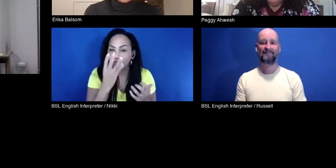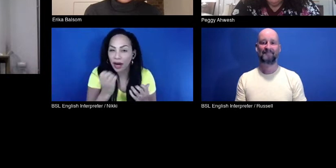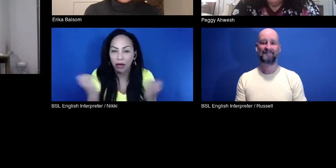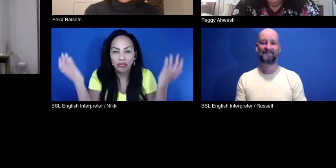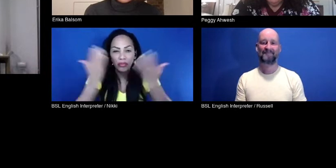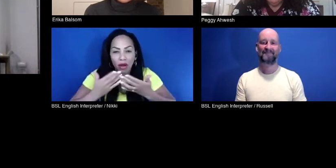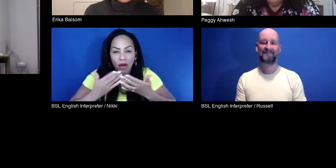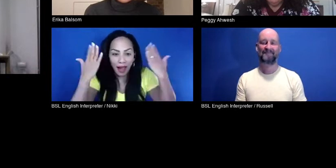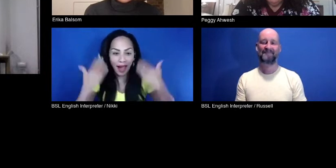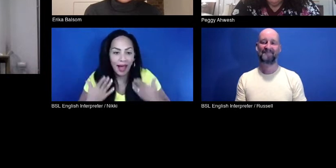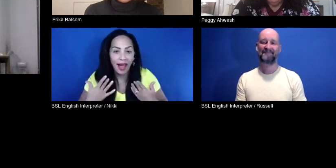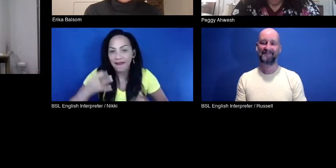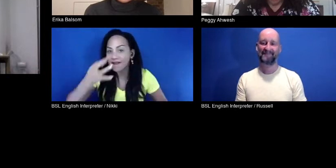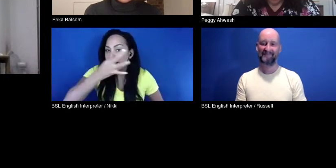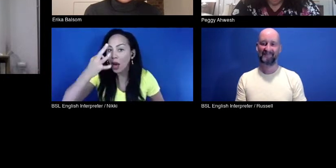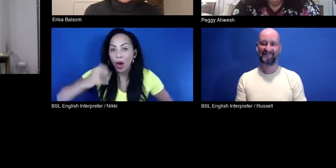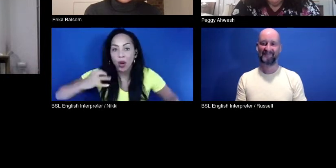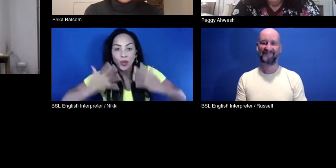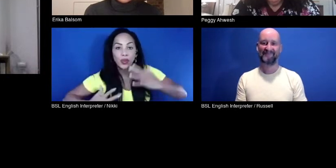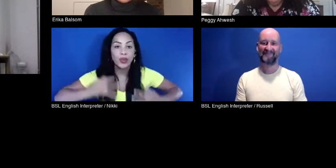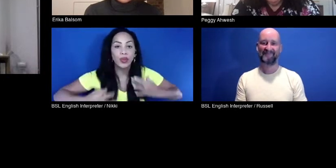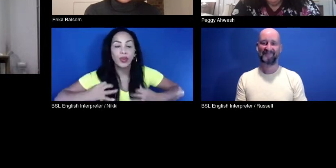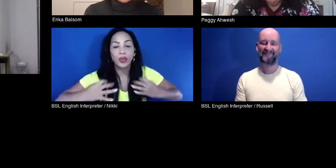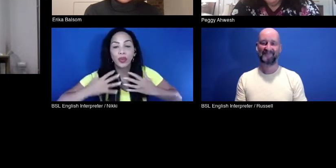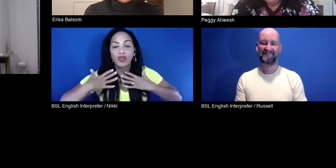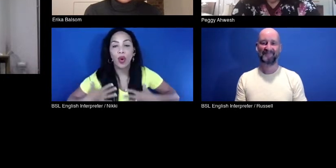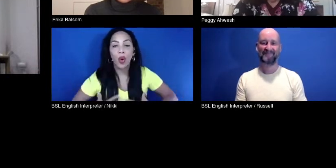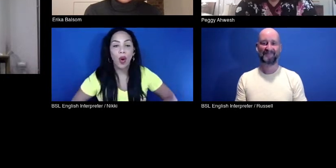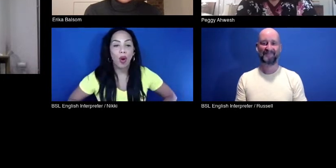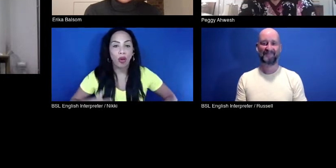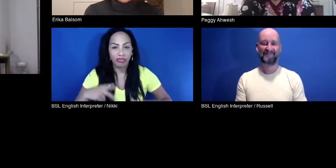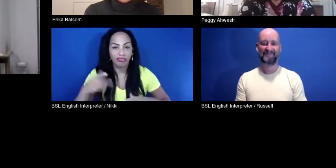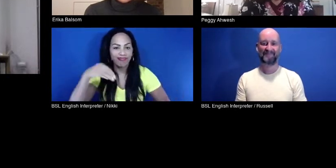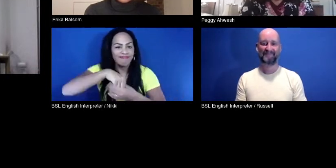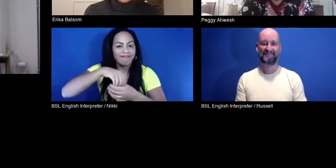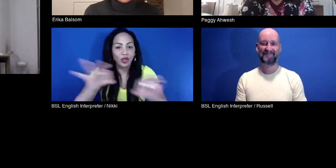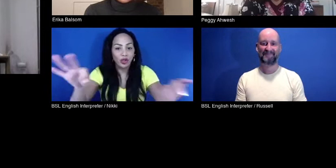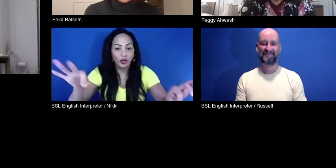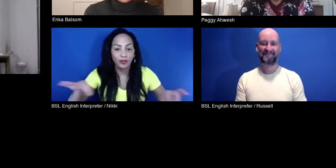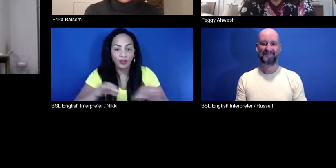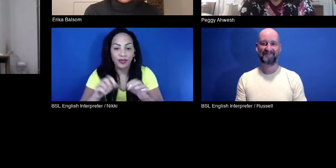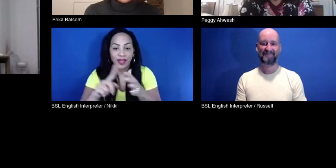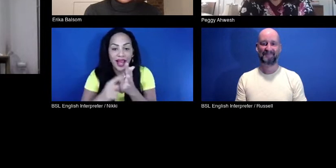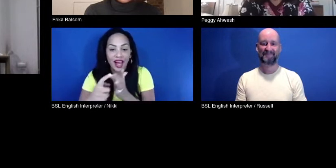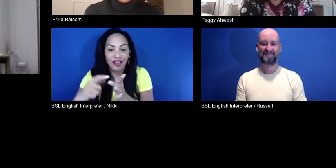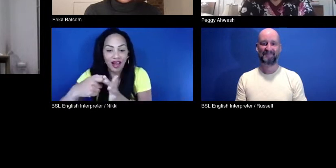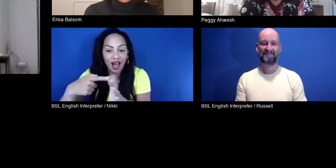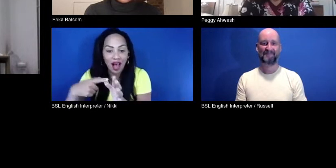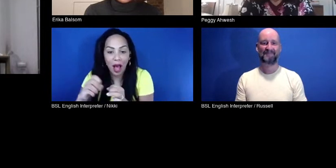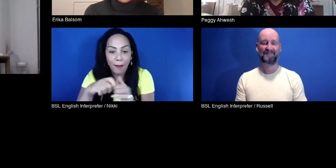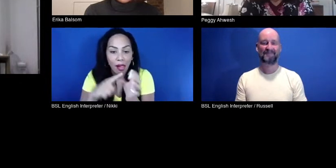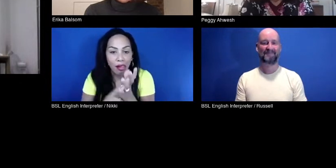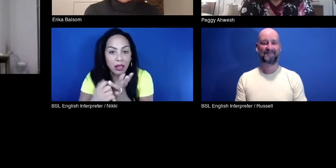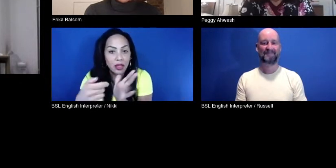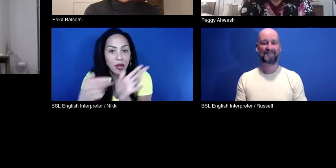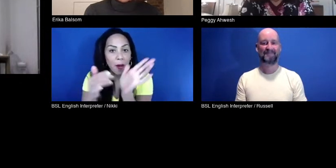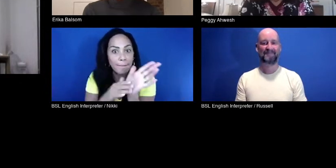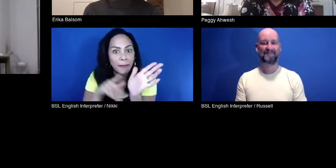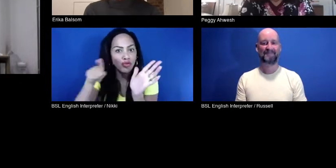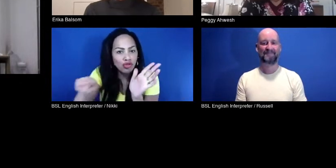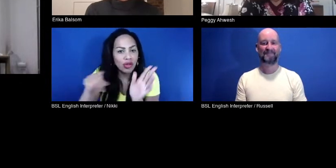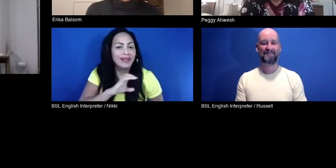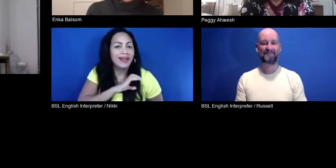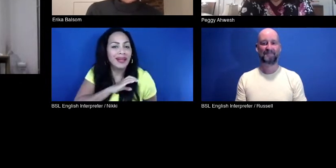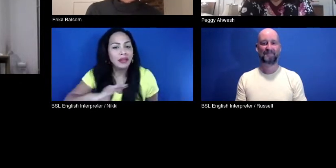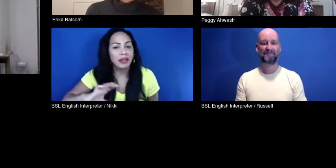flowered top and is in her studio. Erika Balsom speaks with a Canadian accent and is a white woman in her